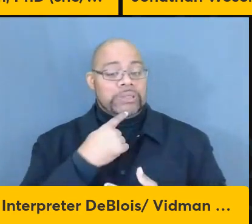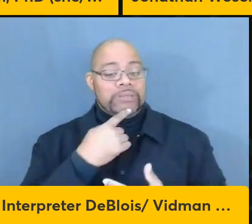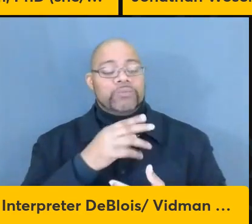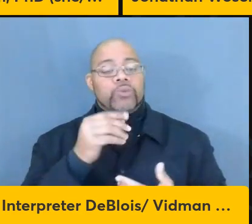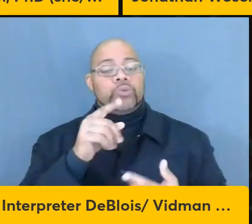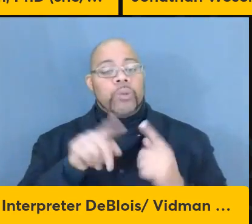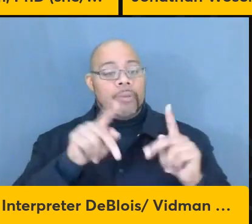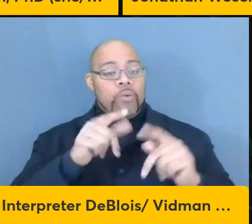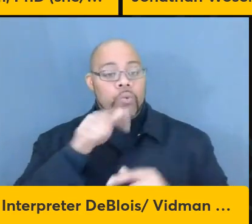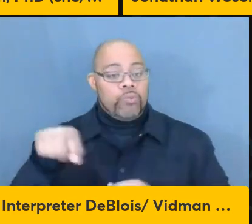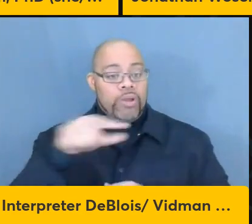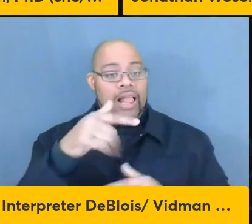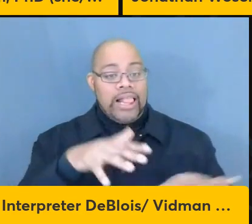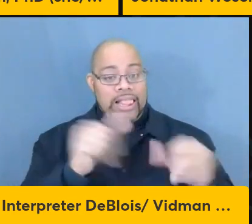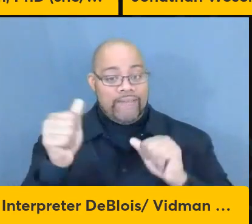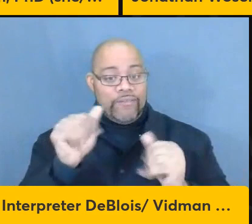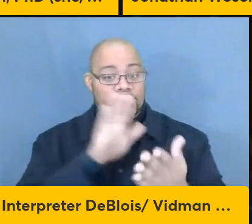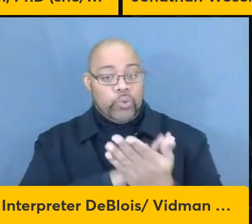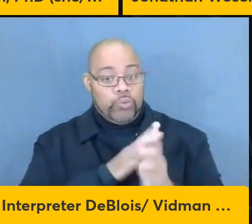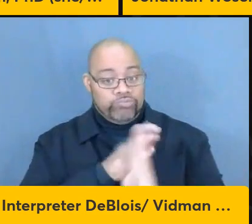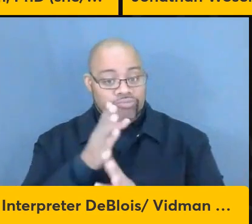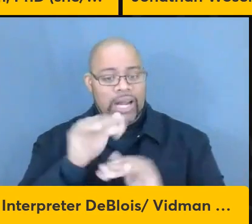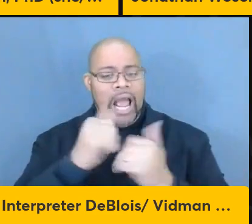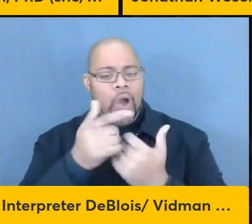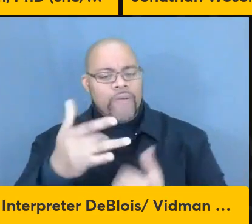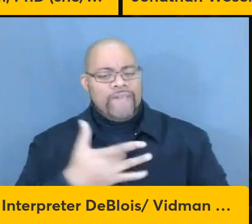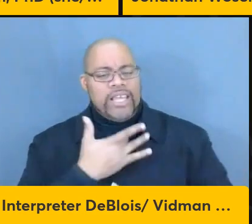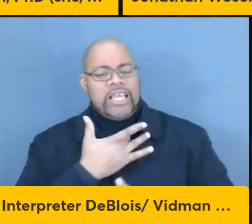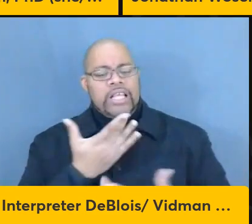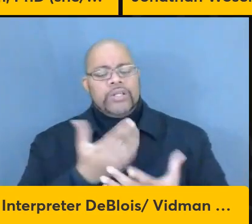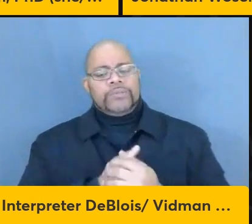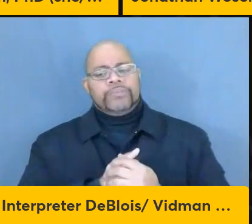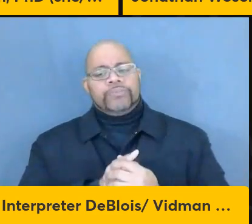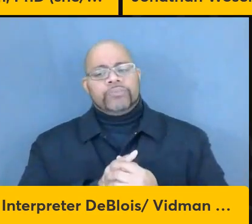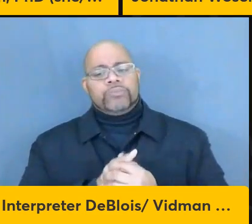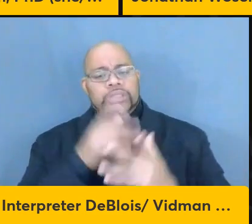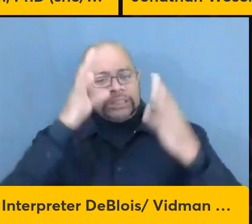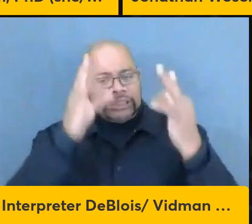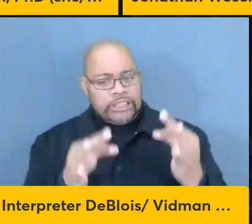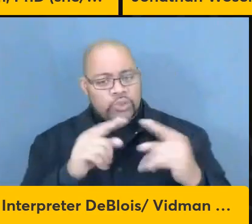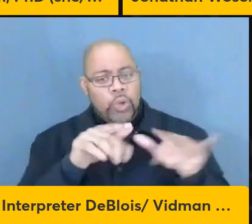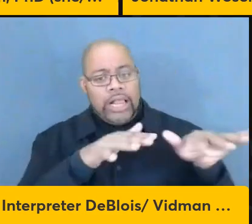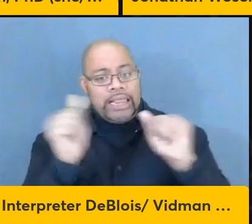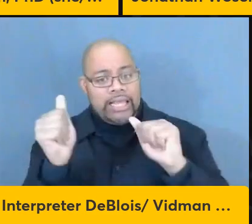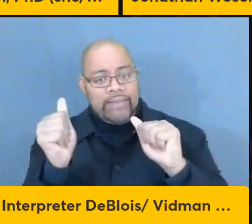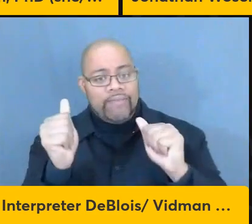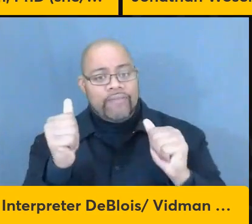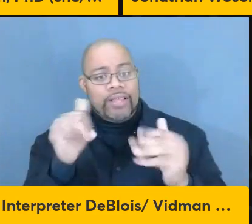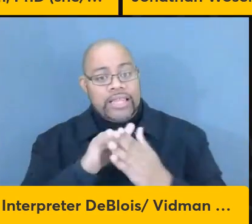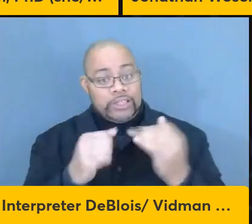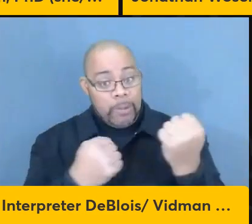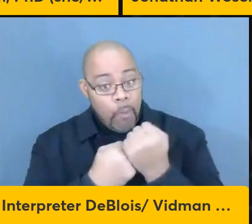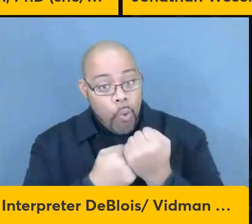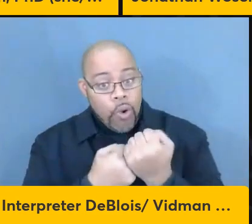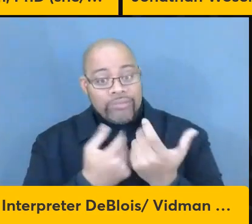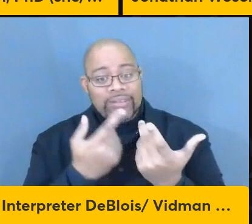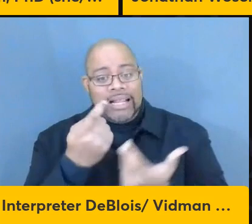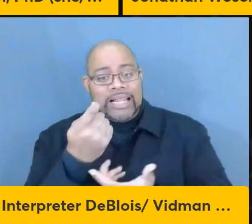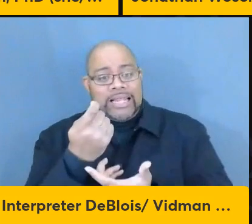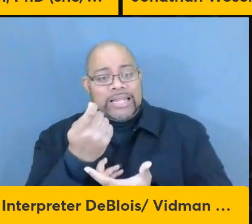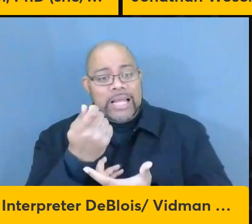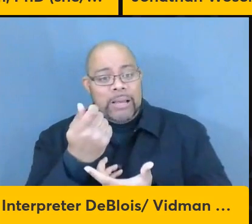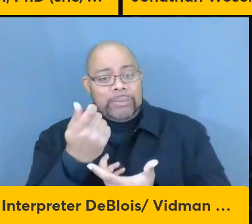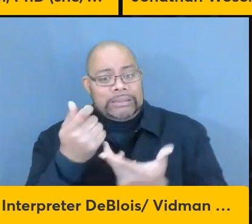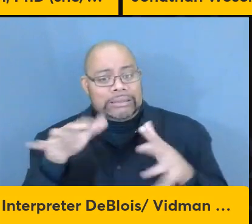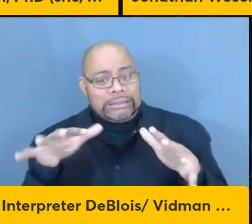So to those of you that have left academia, how did you feel, your decision to leave? Was that supported? Was it a bit